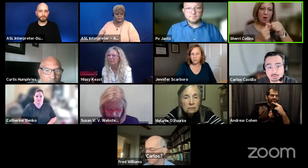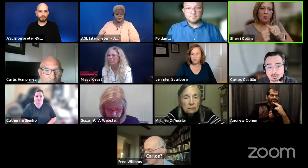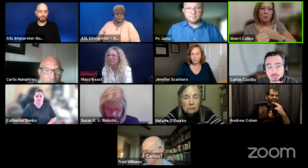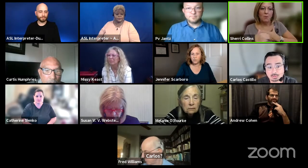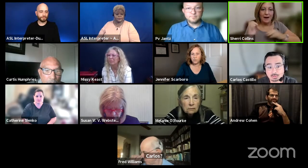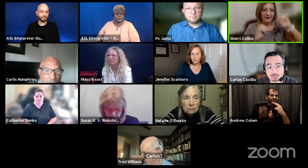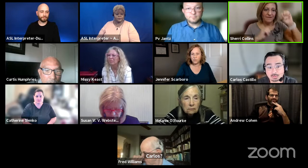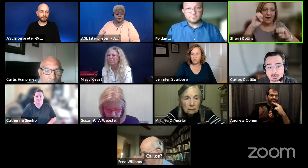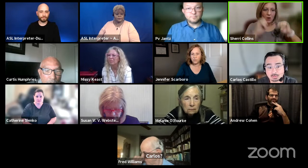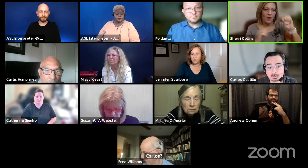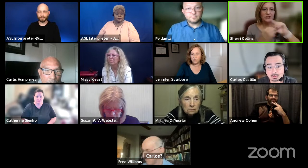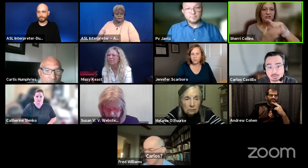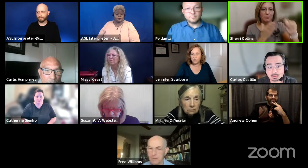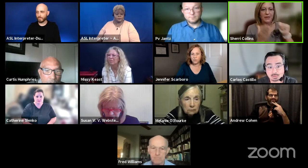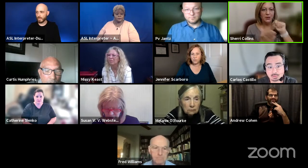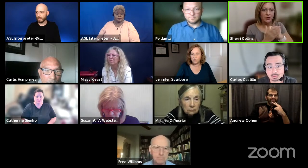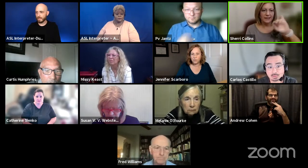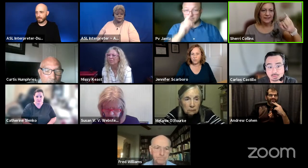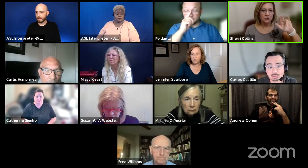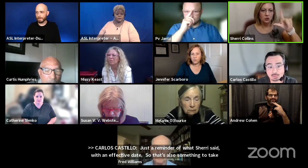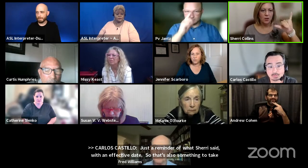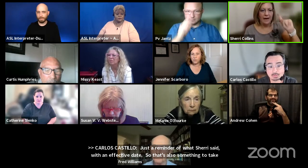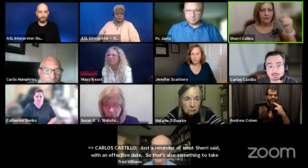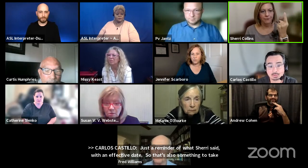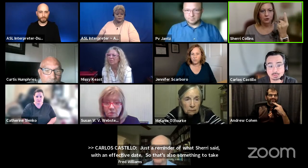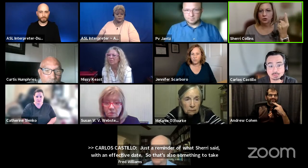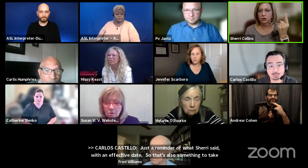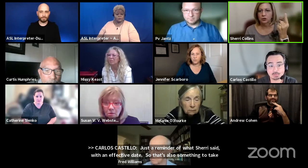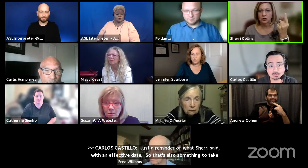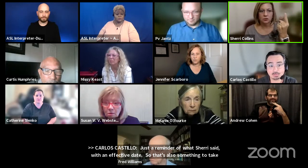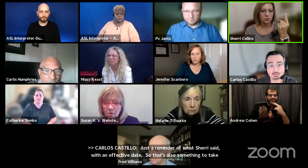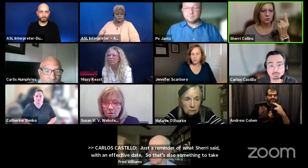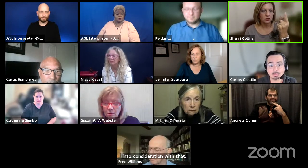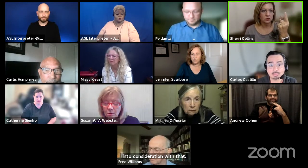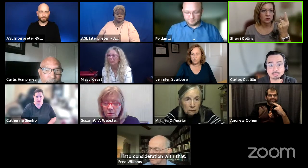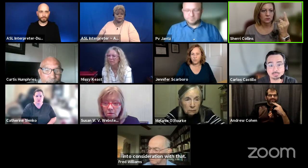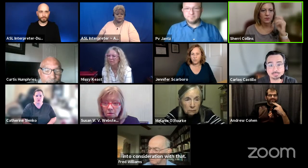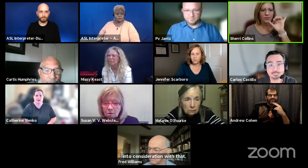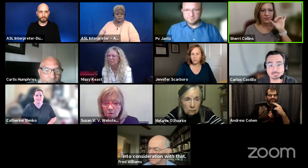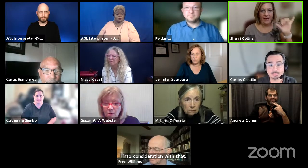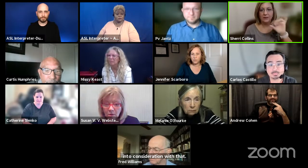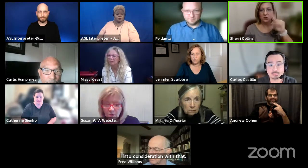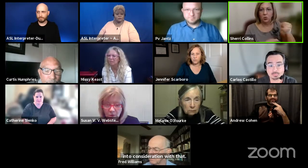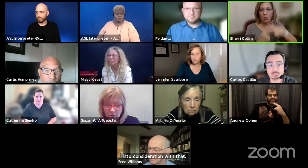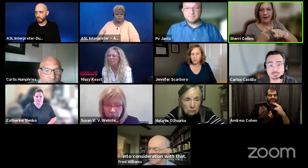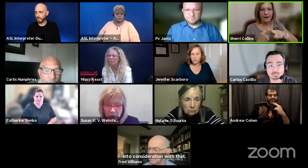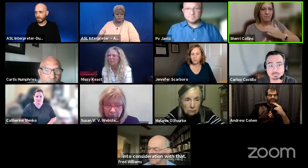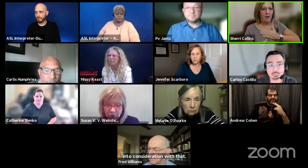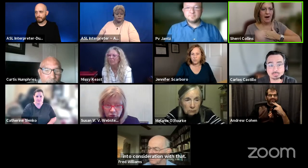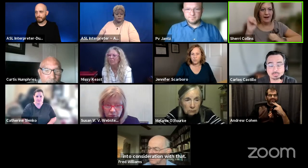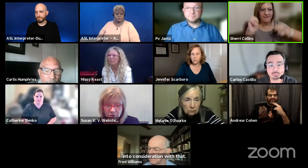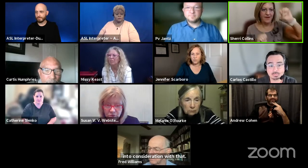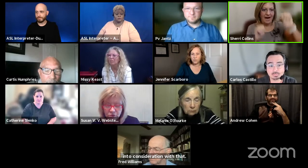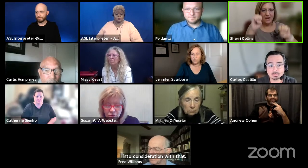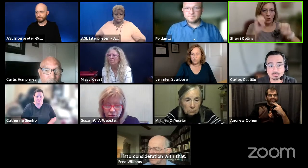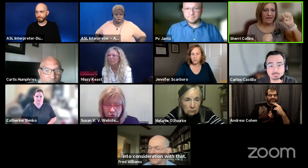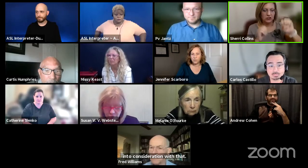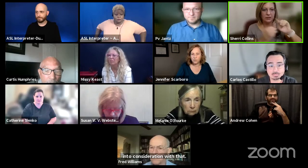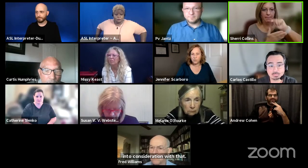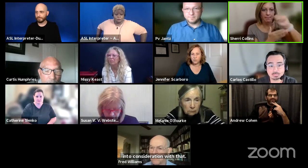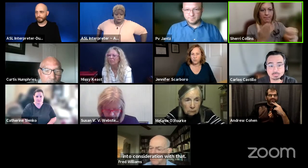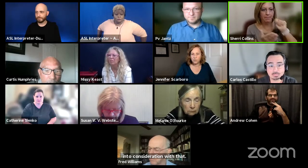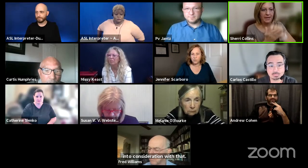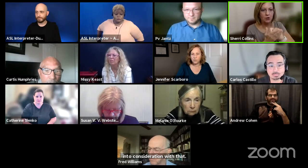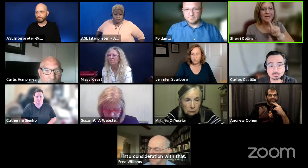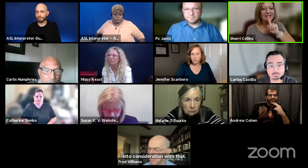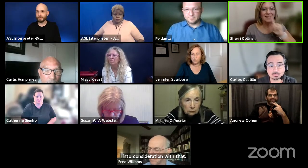Just remember, my evaluation period is July the 1st. That's when my